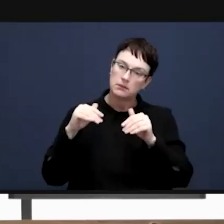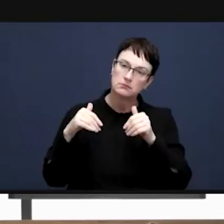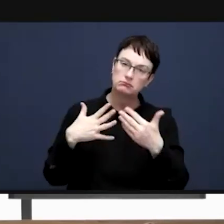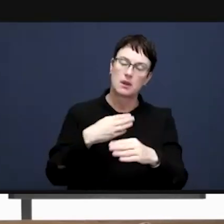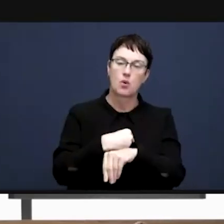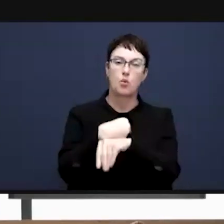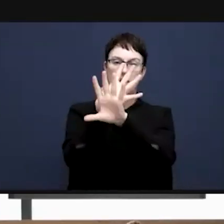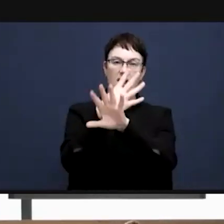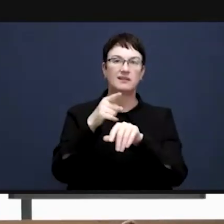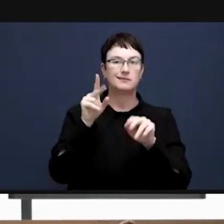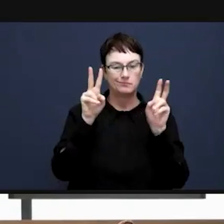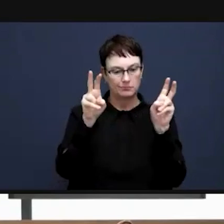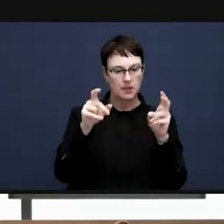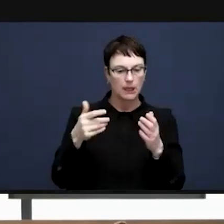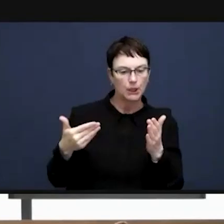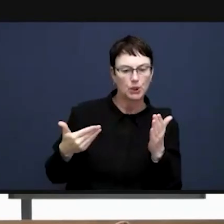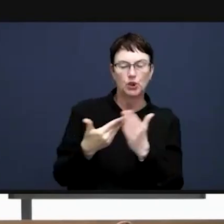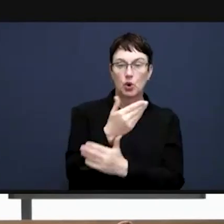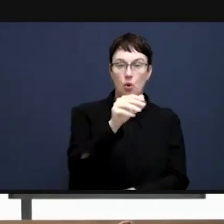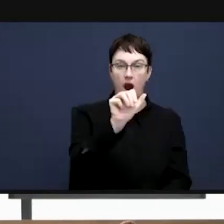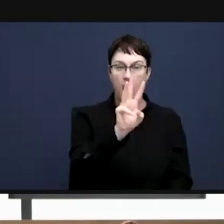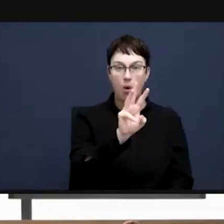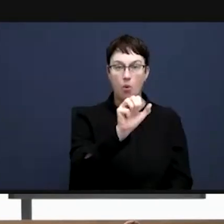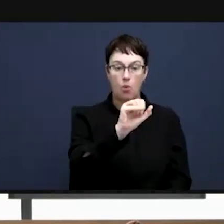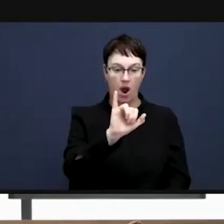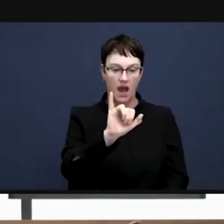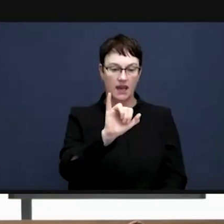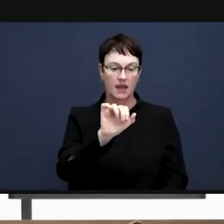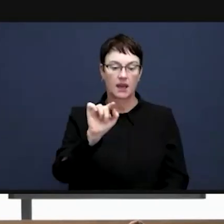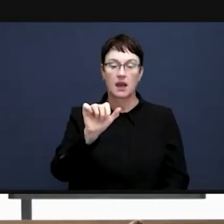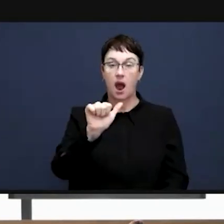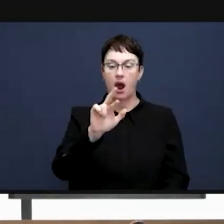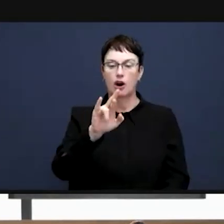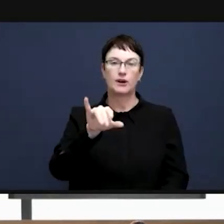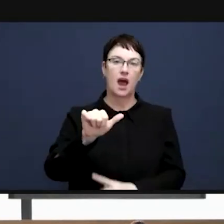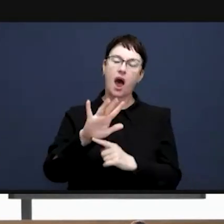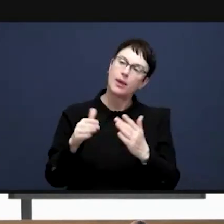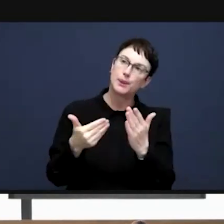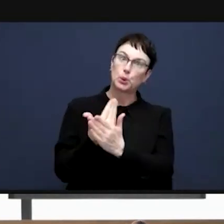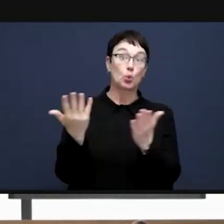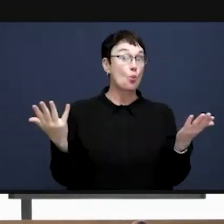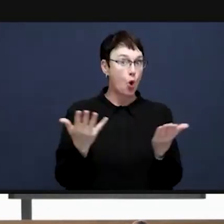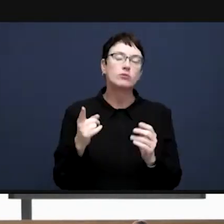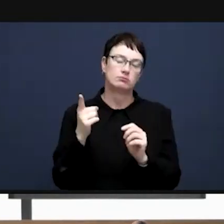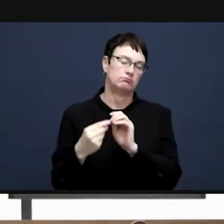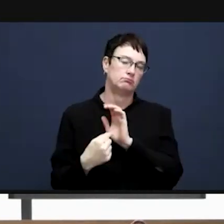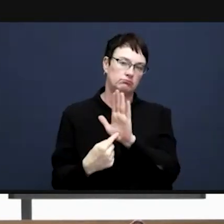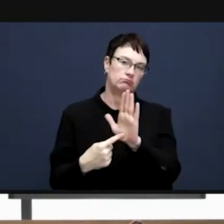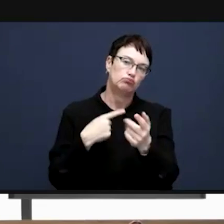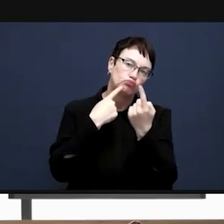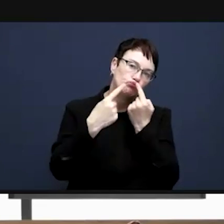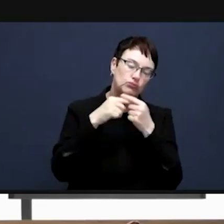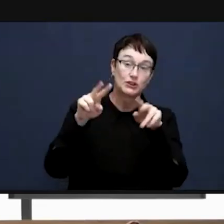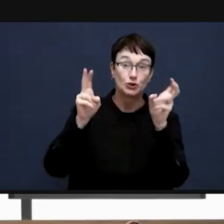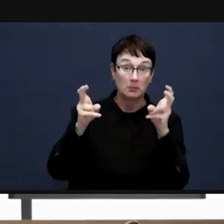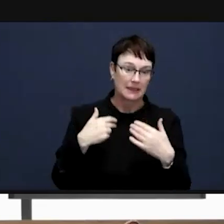Y area. So that is just some of the highlights of what is happening in the next month. And I hope you are coming with us